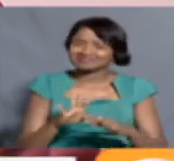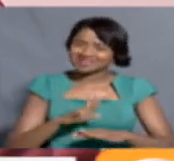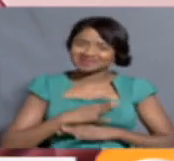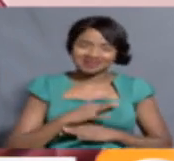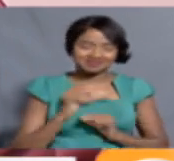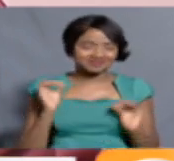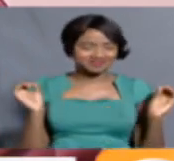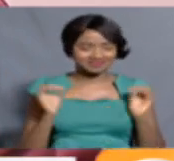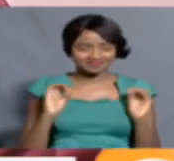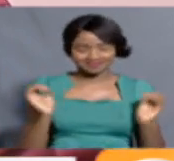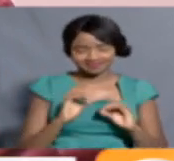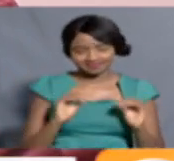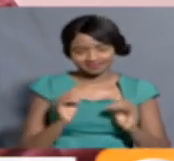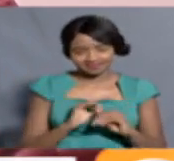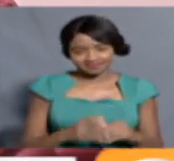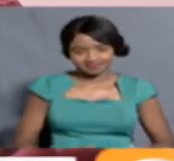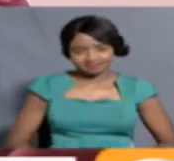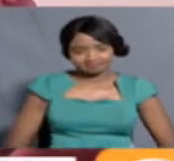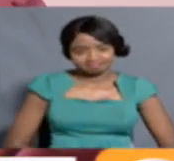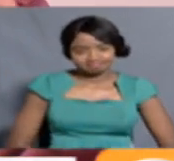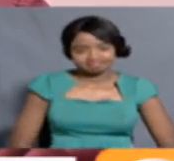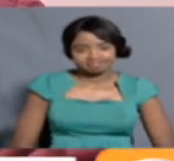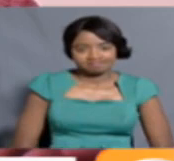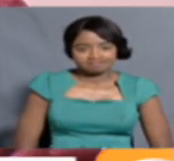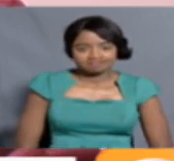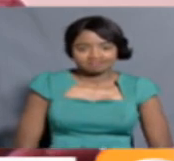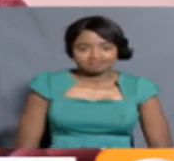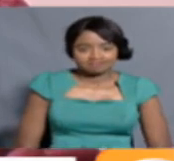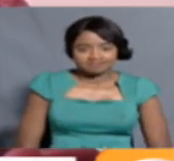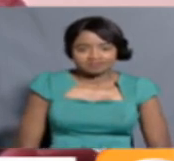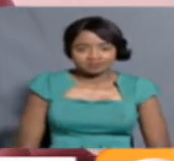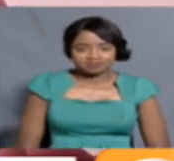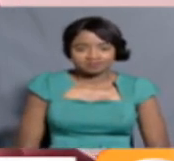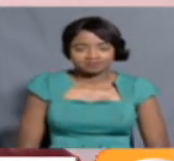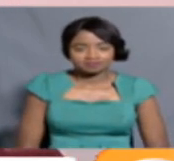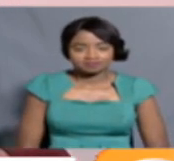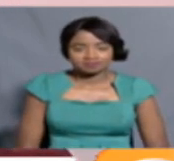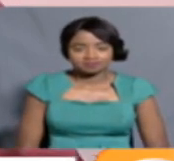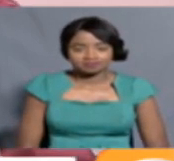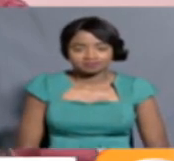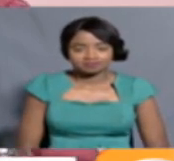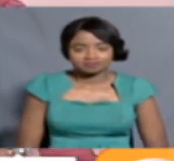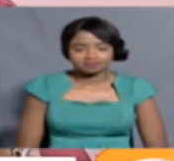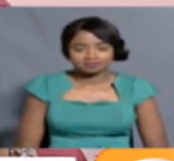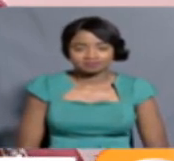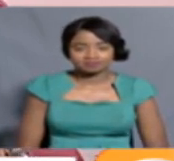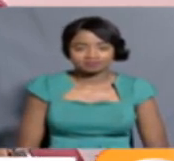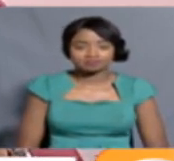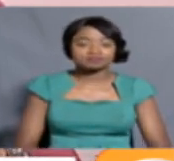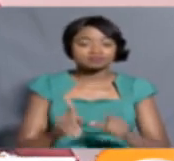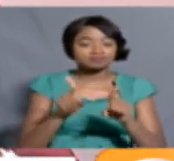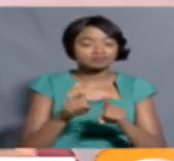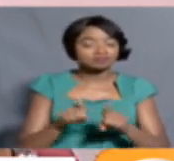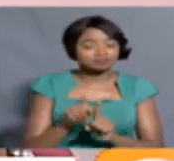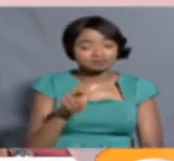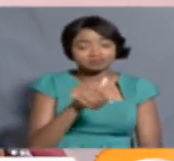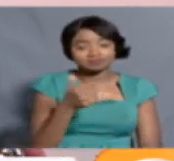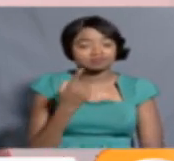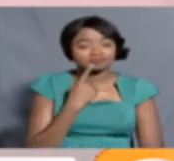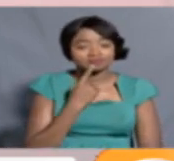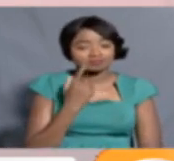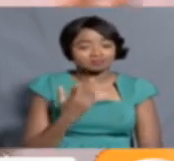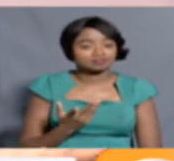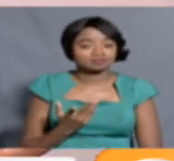proper crop season. So that is a reality, a scientific reality. But the other thing that they said, which is worth saying here, is